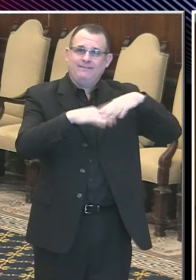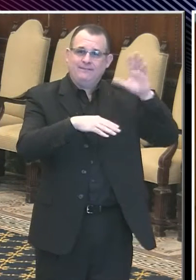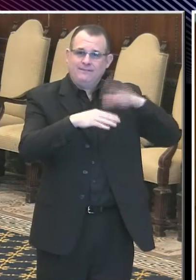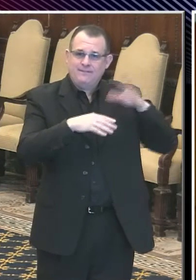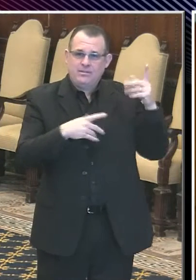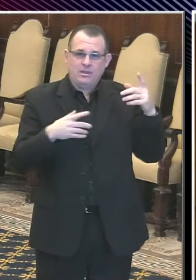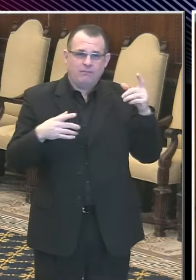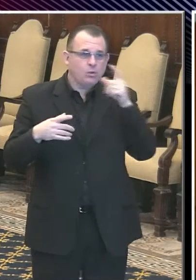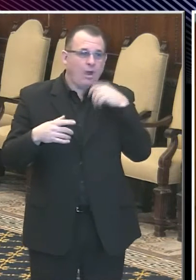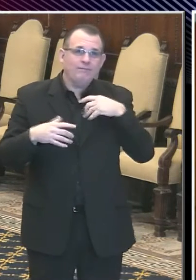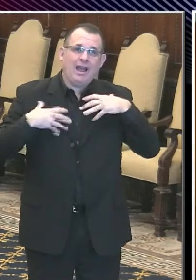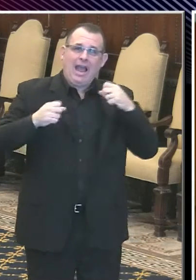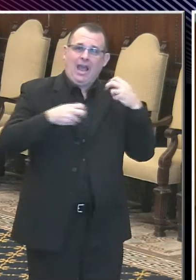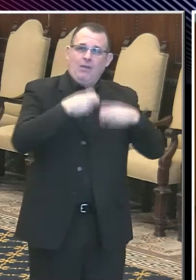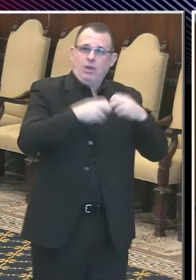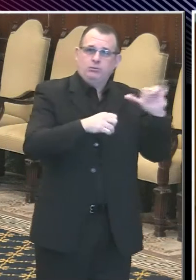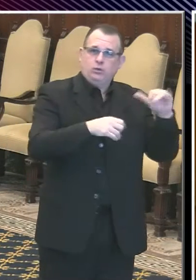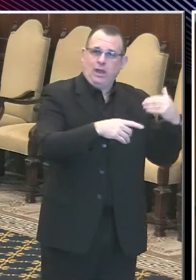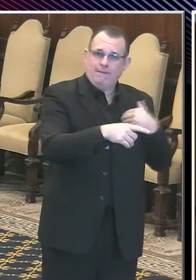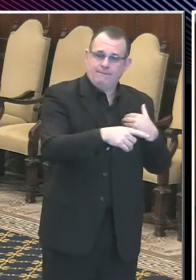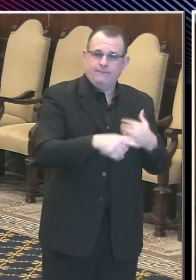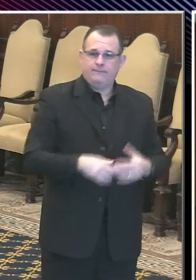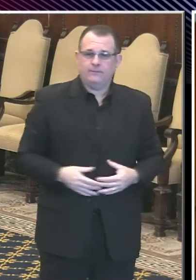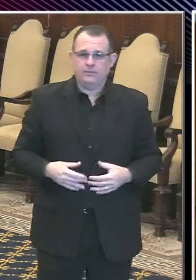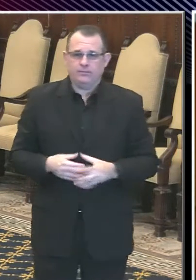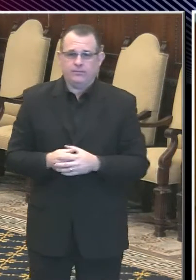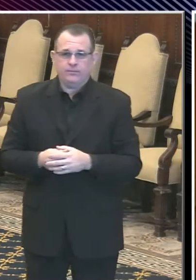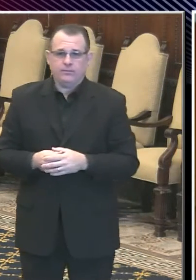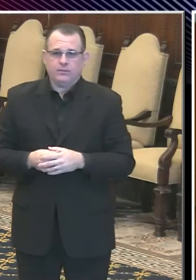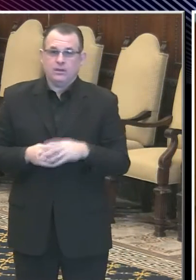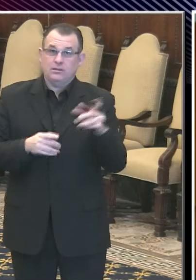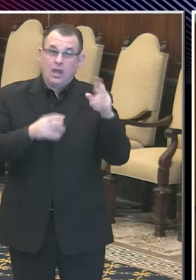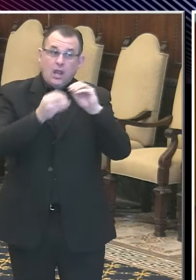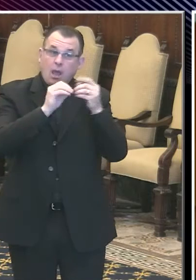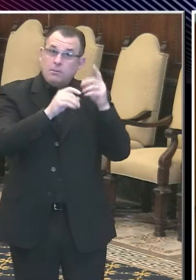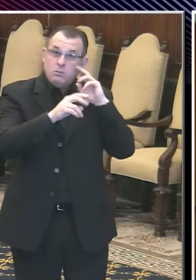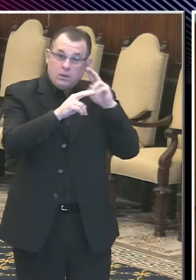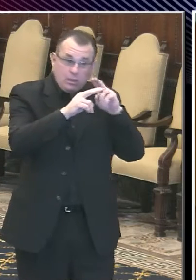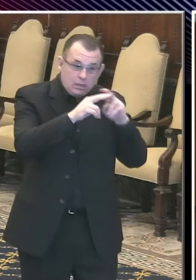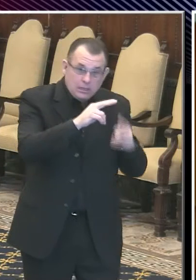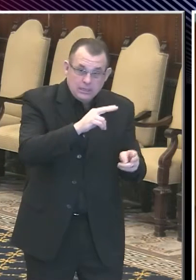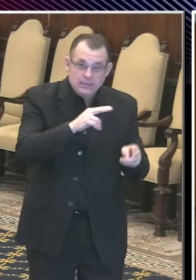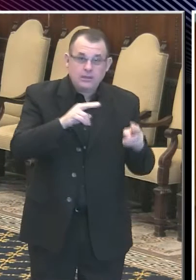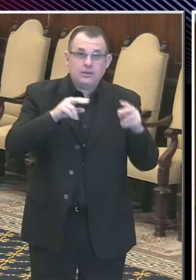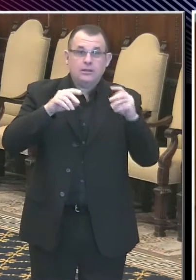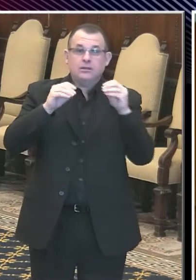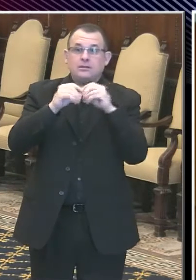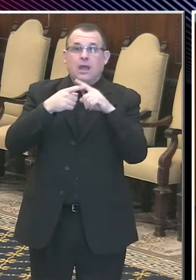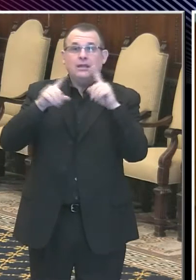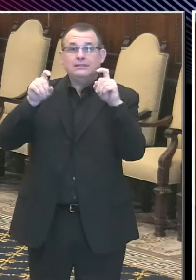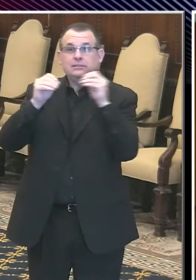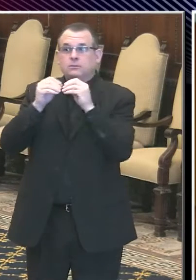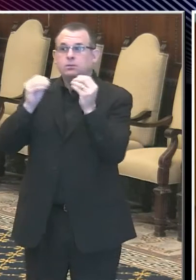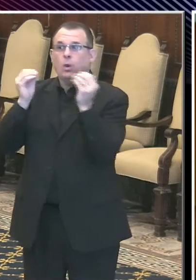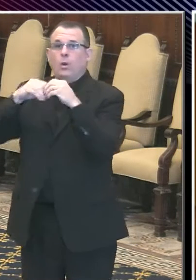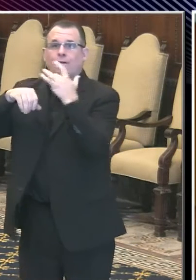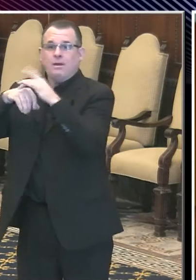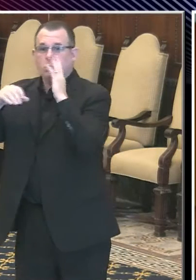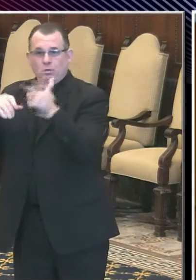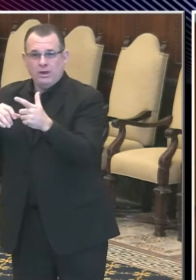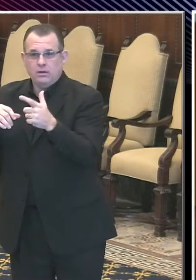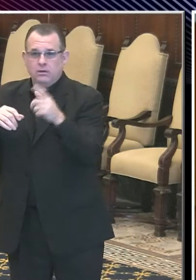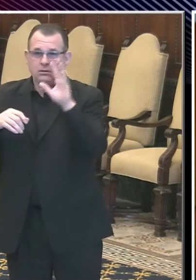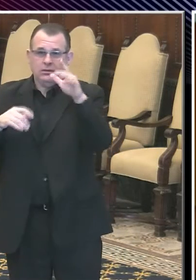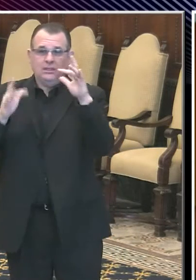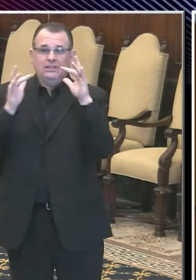as the case counts fall, and testing becomes more available, and we start to do contact tracing, then the testing is going to become more important for everyone